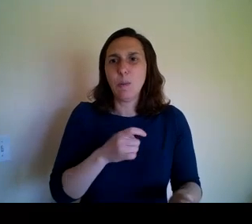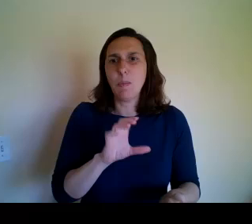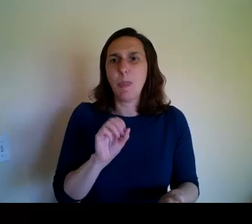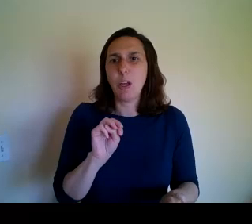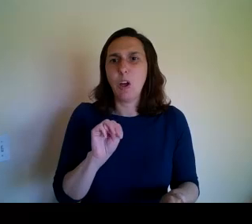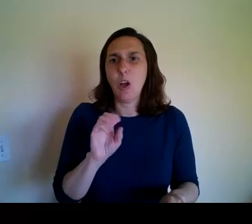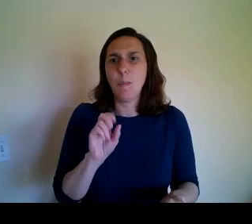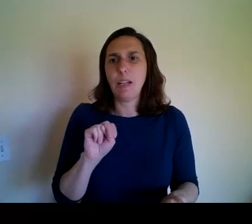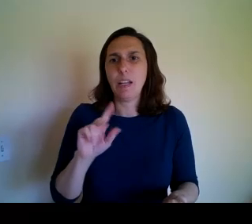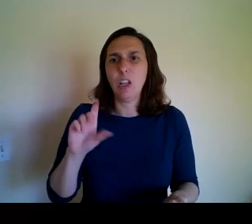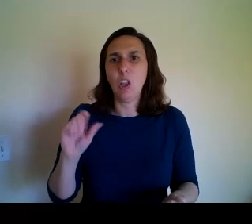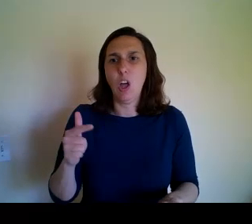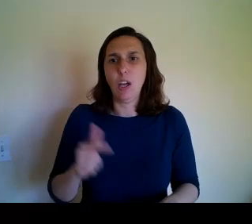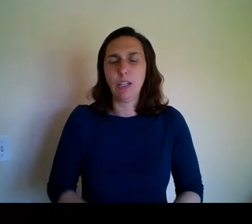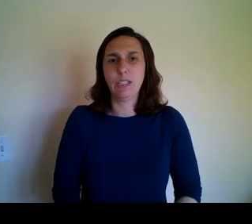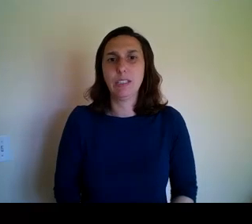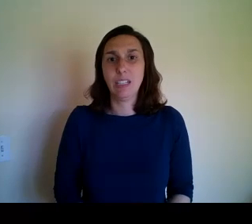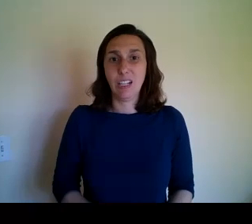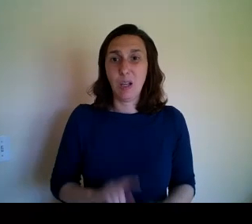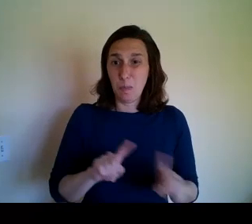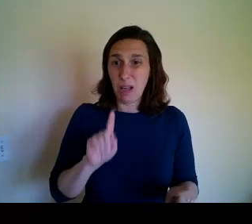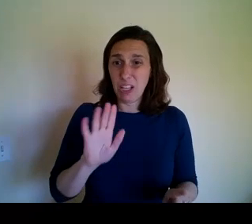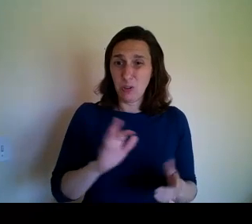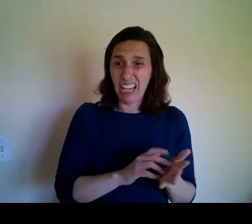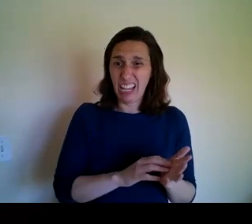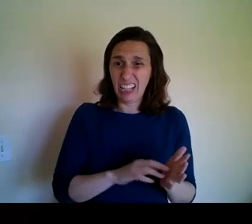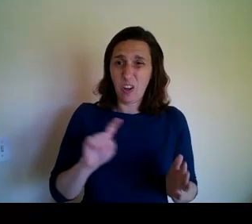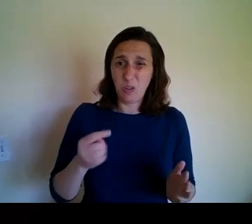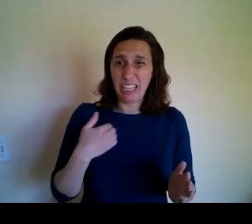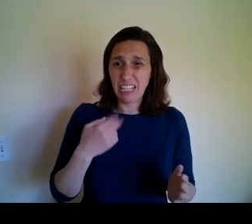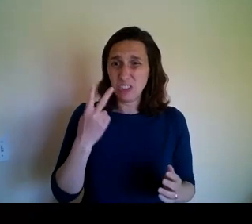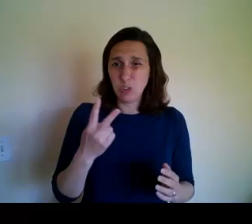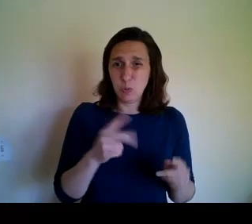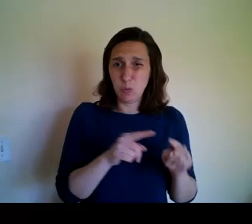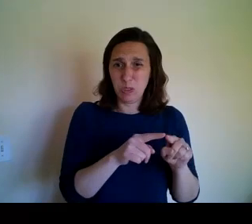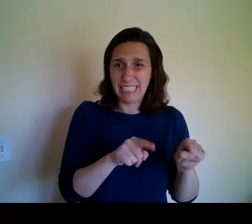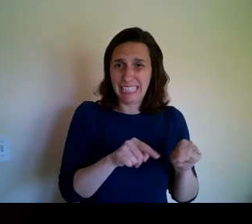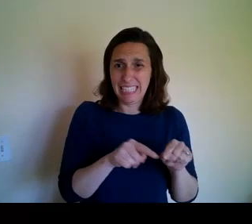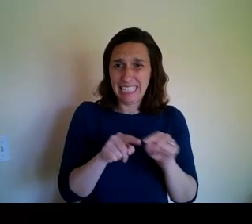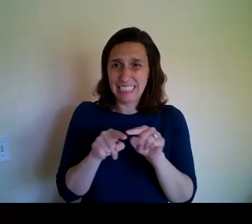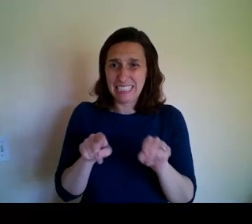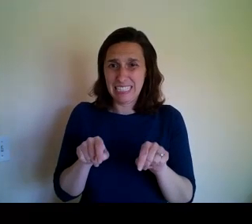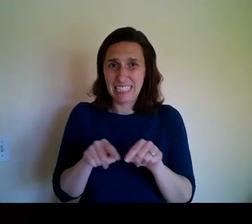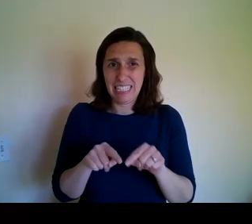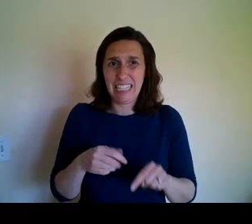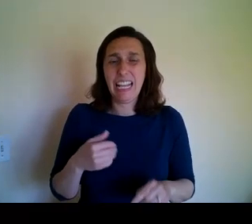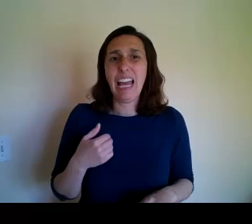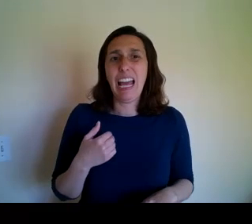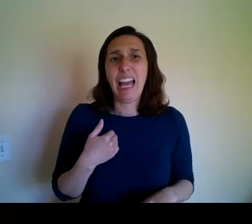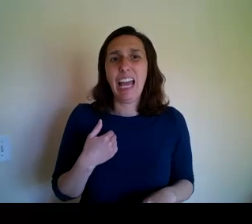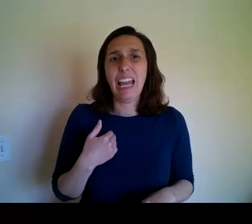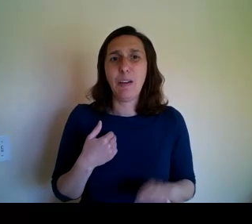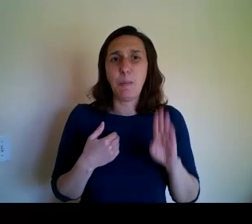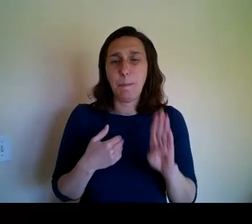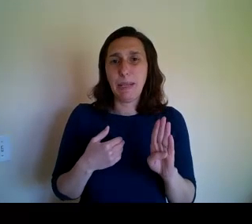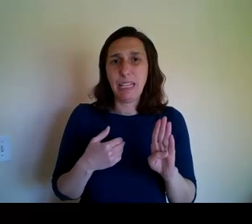used log. But your calculator only has two keys for them. And the nature of that is, I have b to a base and